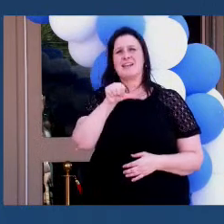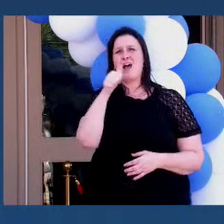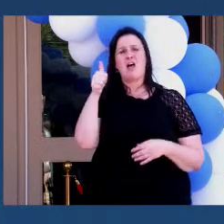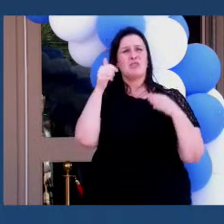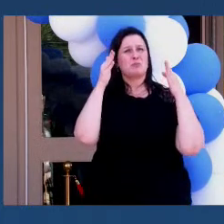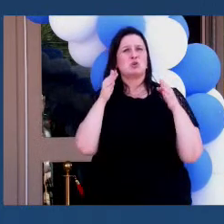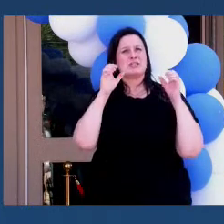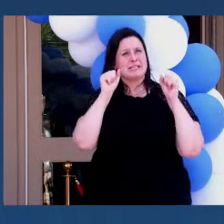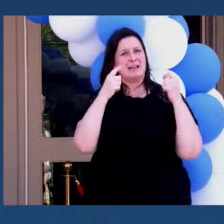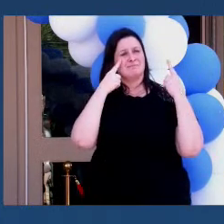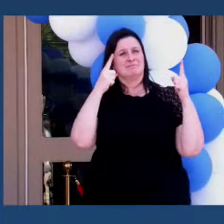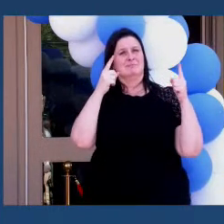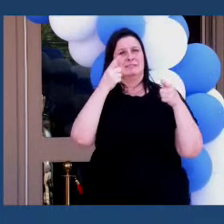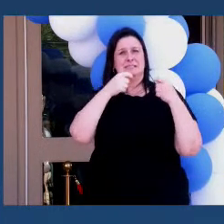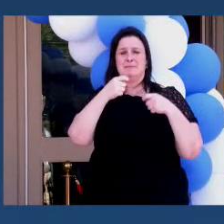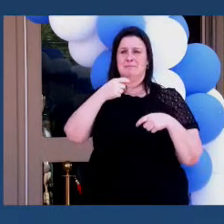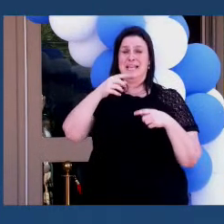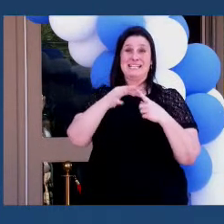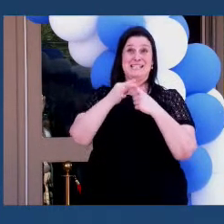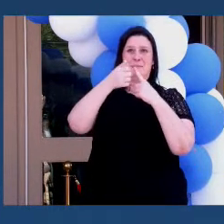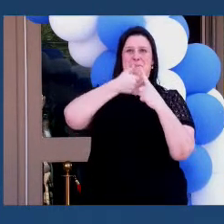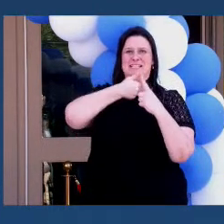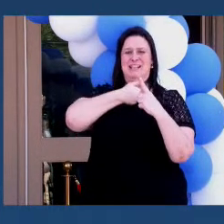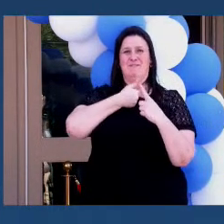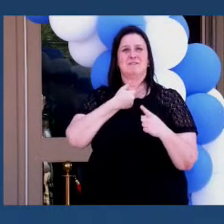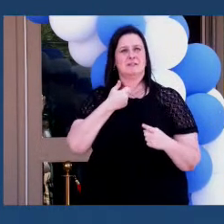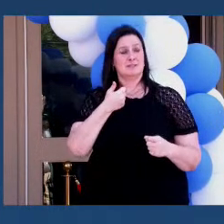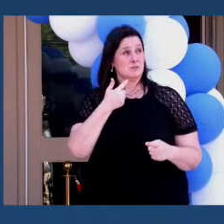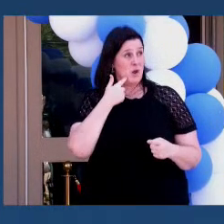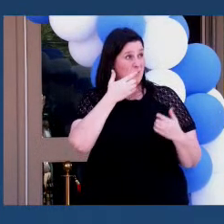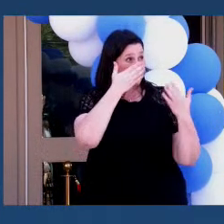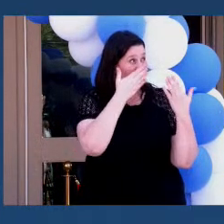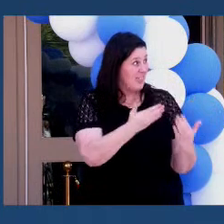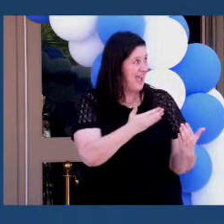to do this other than myself. So I want to thank her.